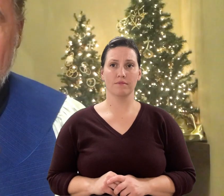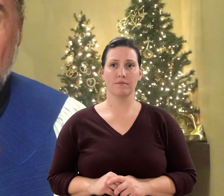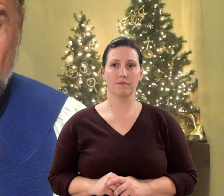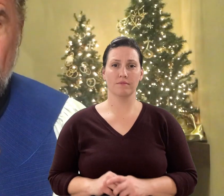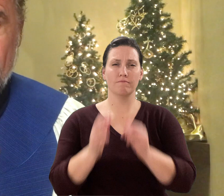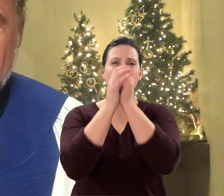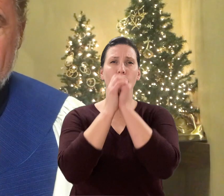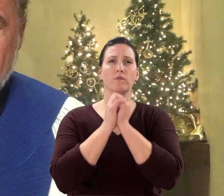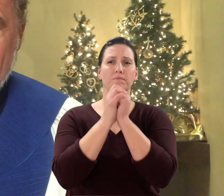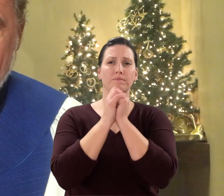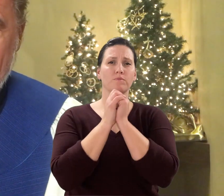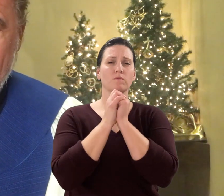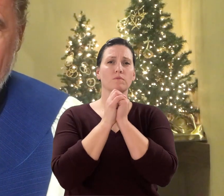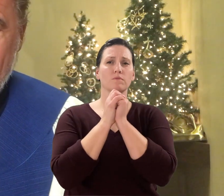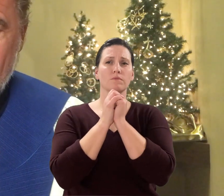We pray.